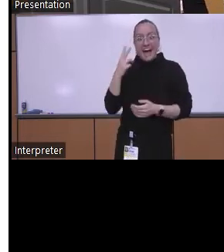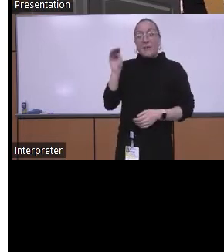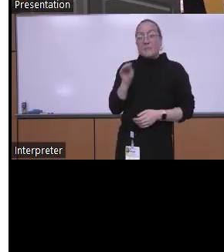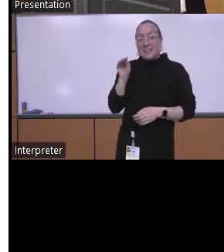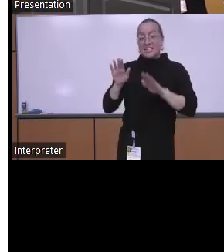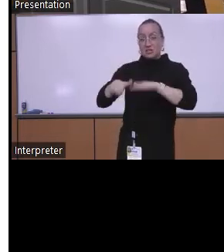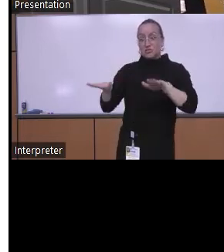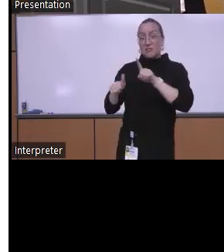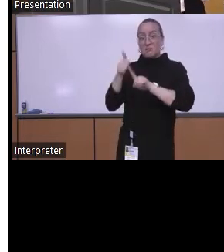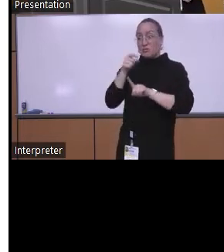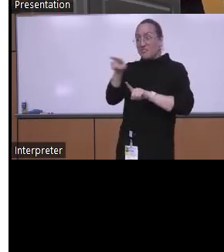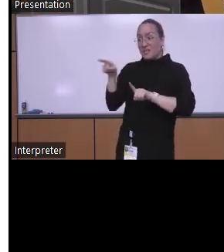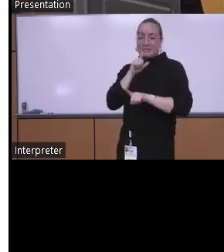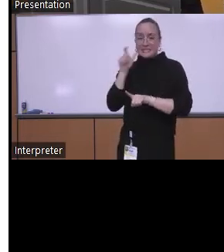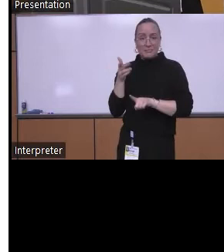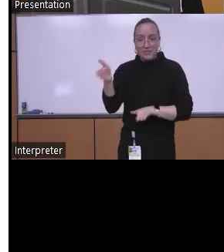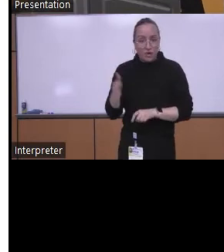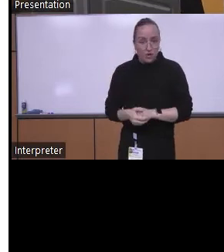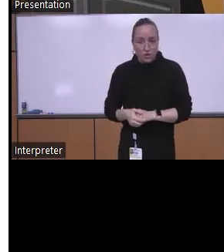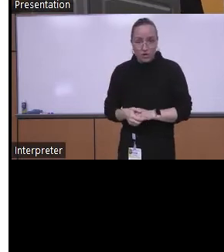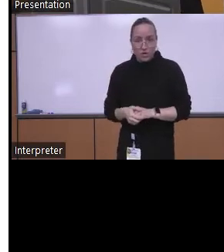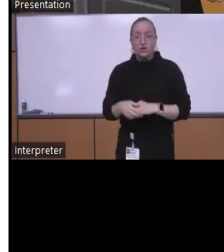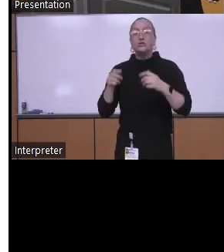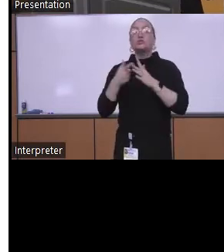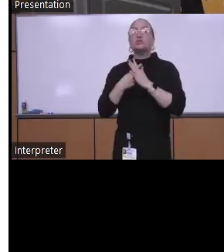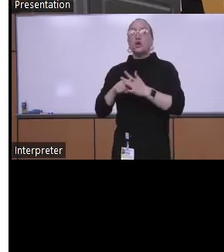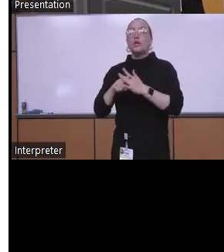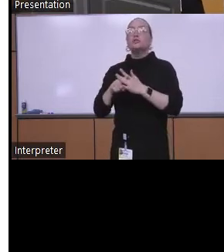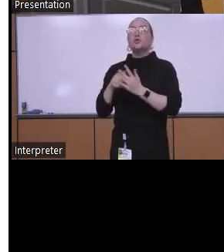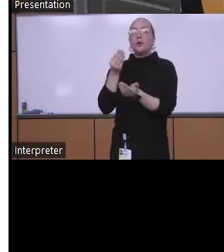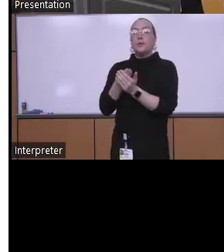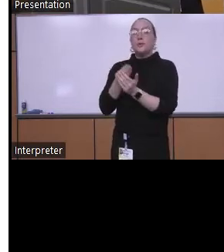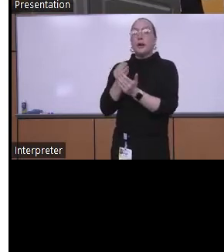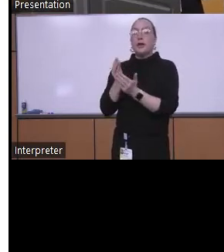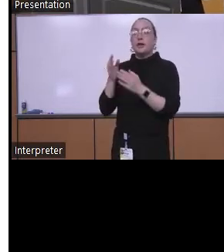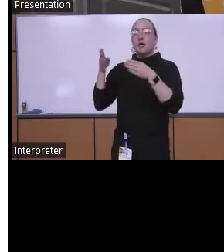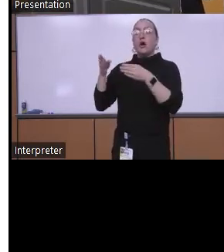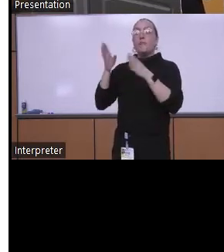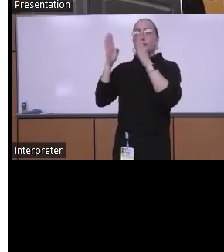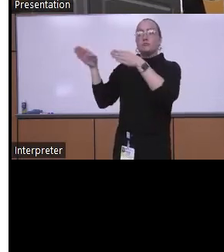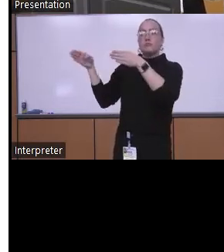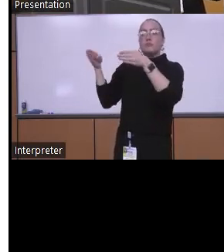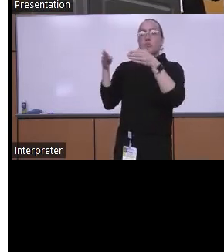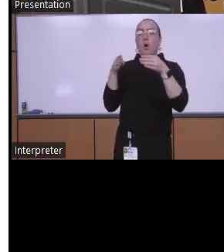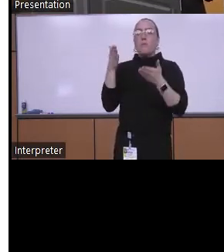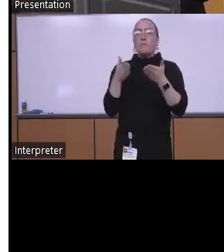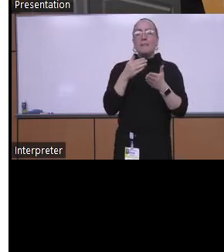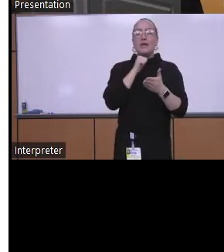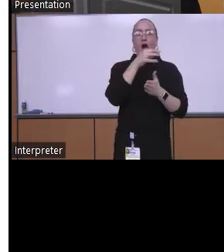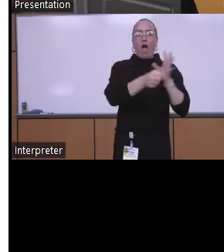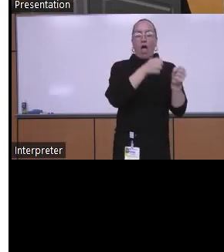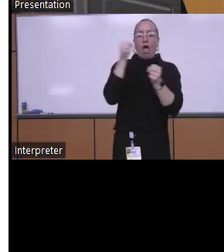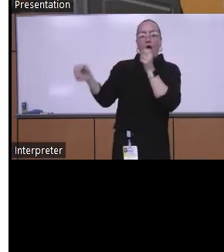many did not belong there, and committed the attempt to shift financial incentives away from perpetuating unnecessary foster care placements